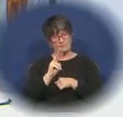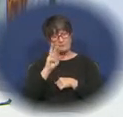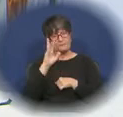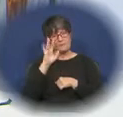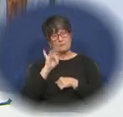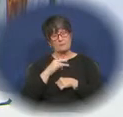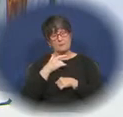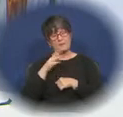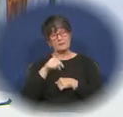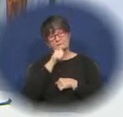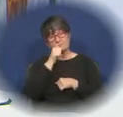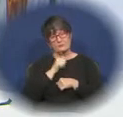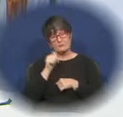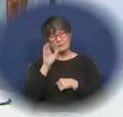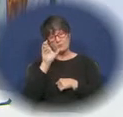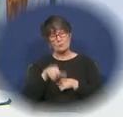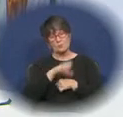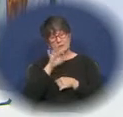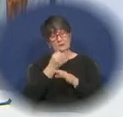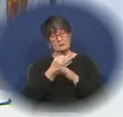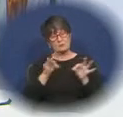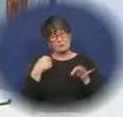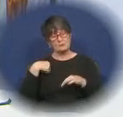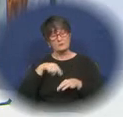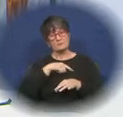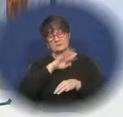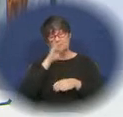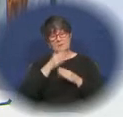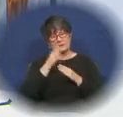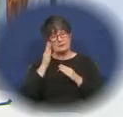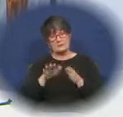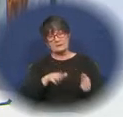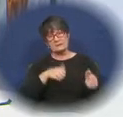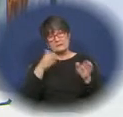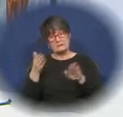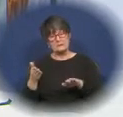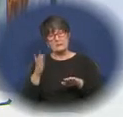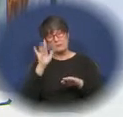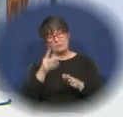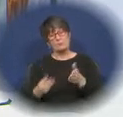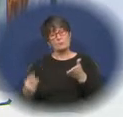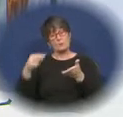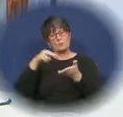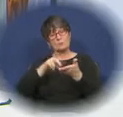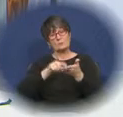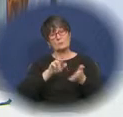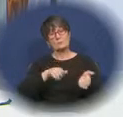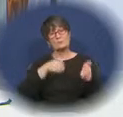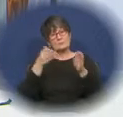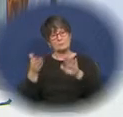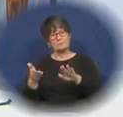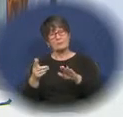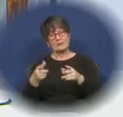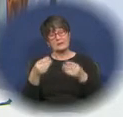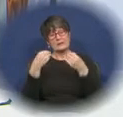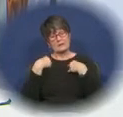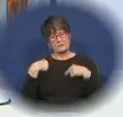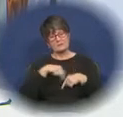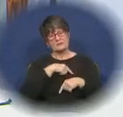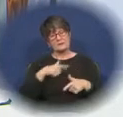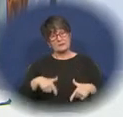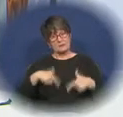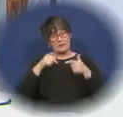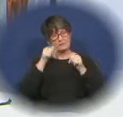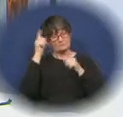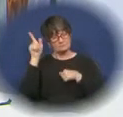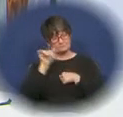the passion of the cross, he freed us from unending death, and by rising from the dead, he gave us life